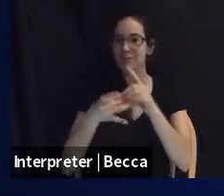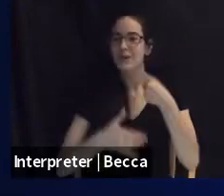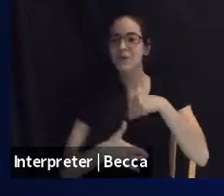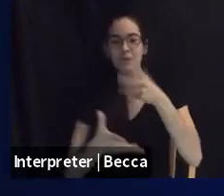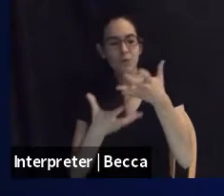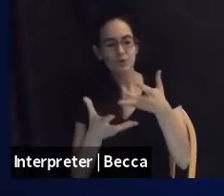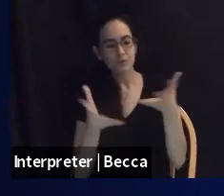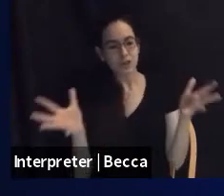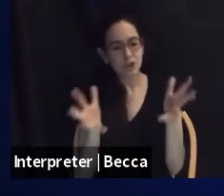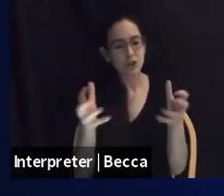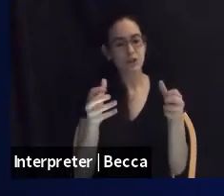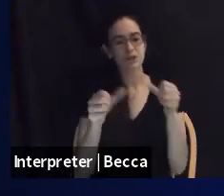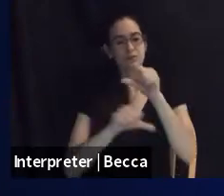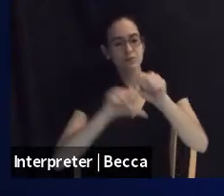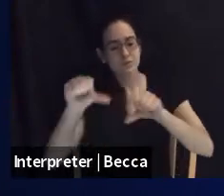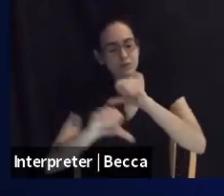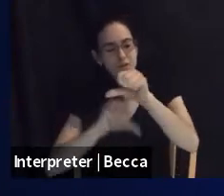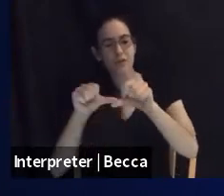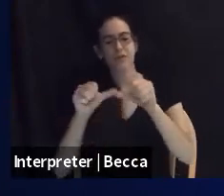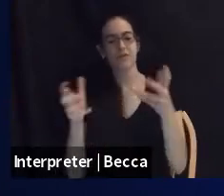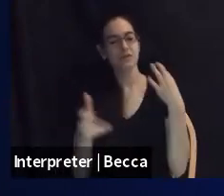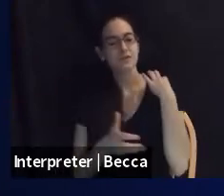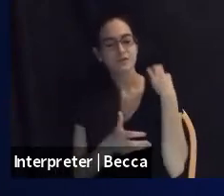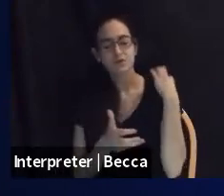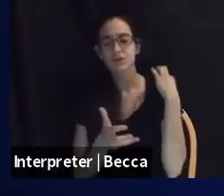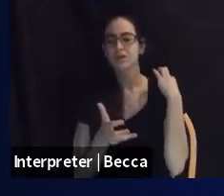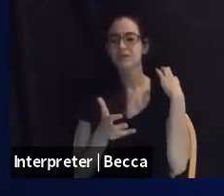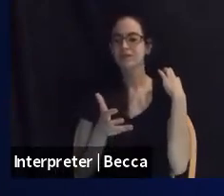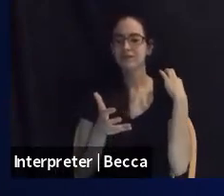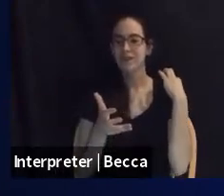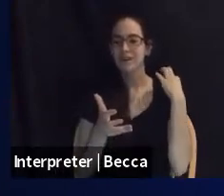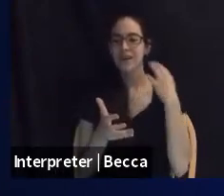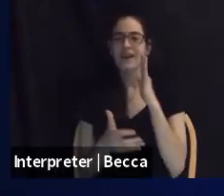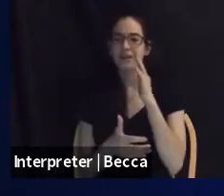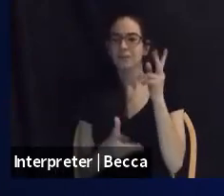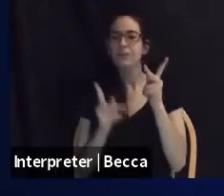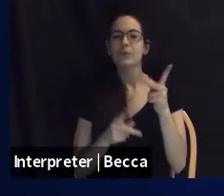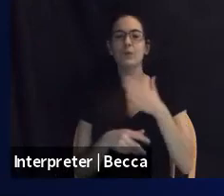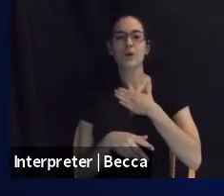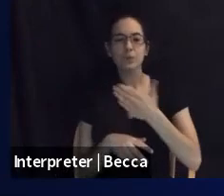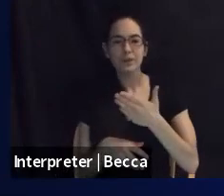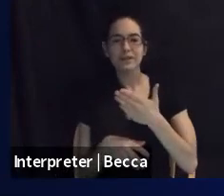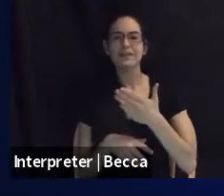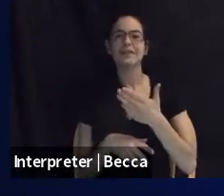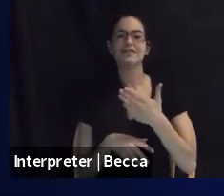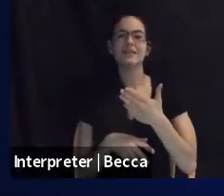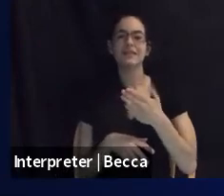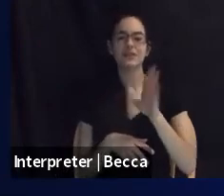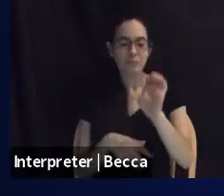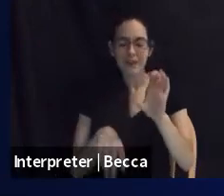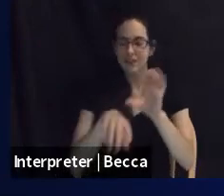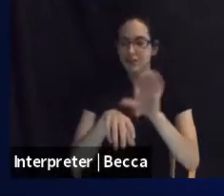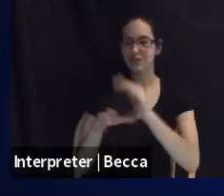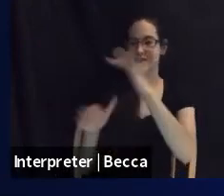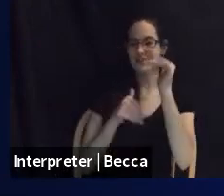another, who serve one another, and who are willing to be the church that leaves the building every single